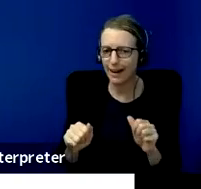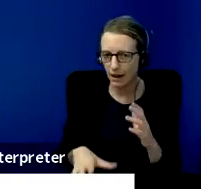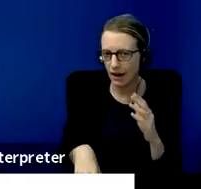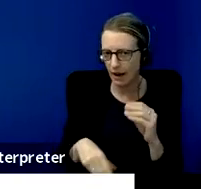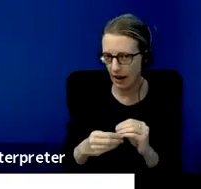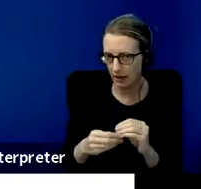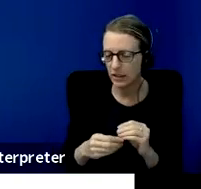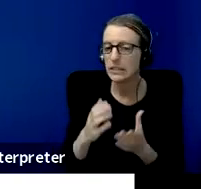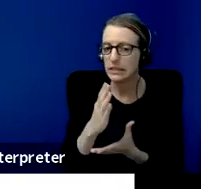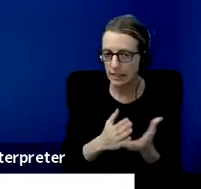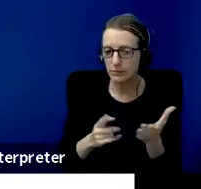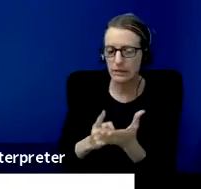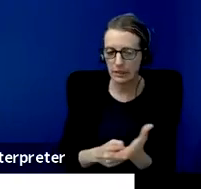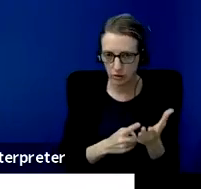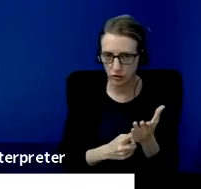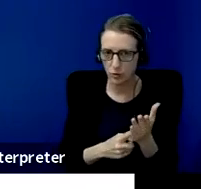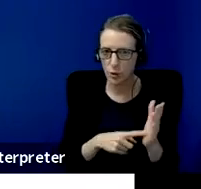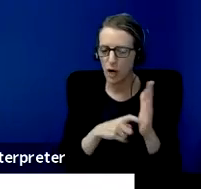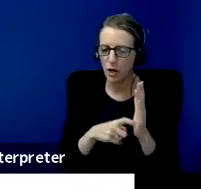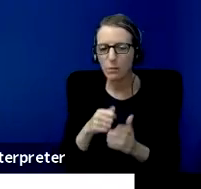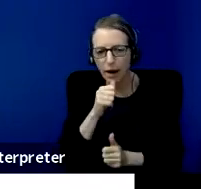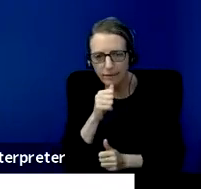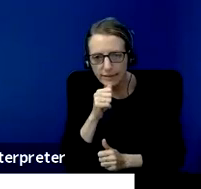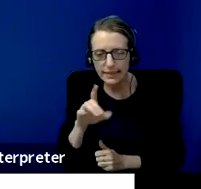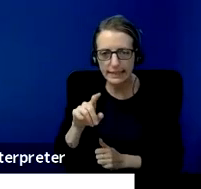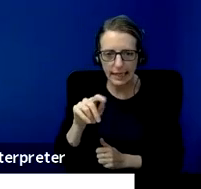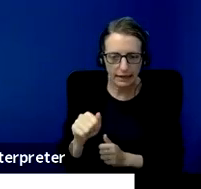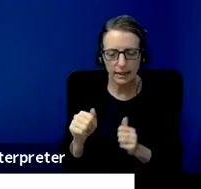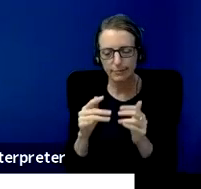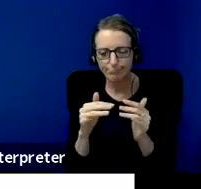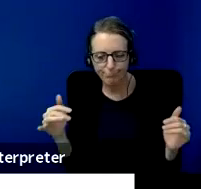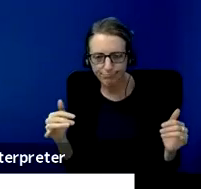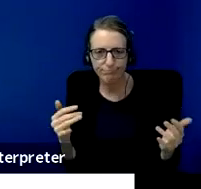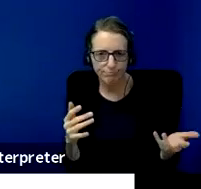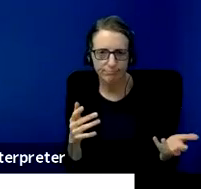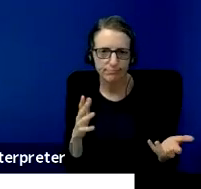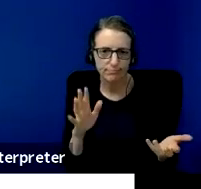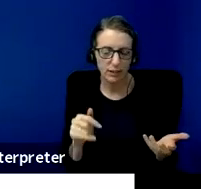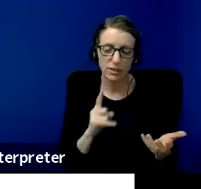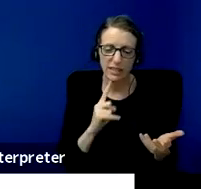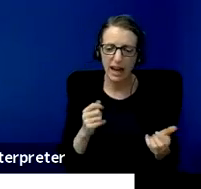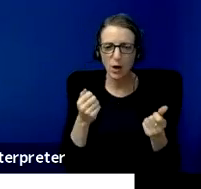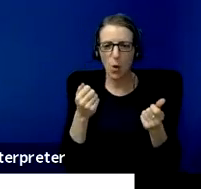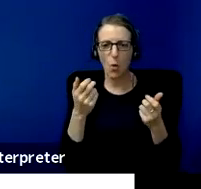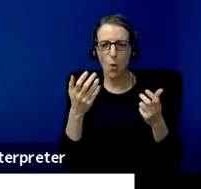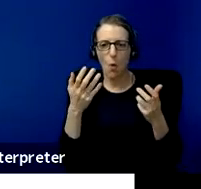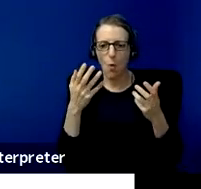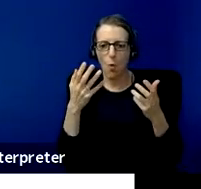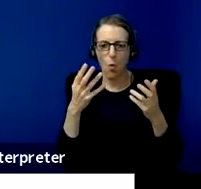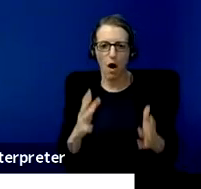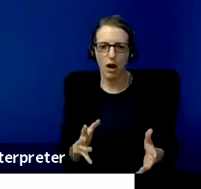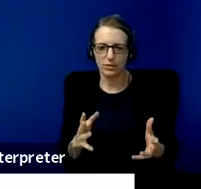there is some discussion that has to happen with privacy and data and everything else that really I don't want on my plate as a teacher too